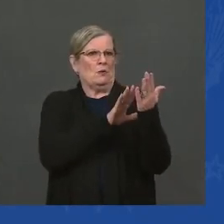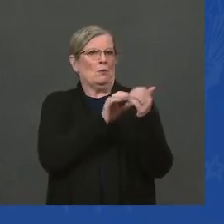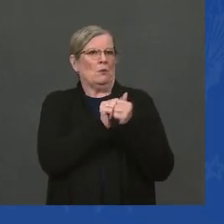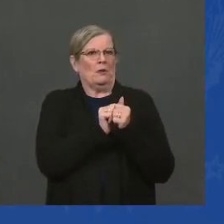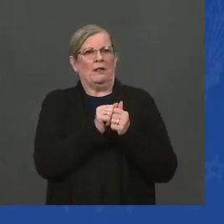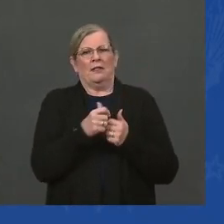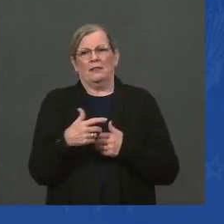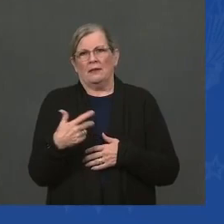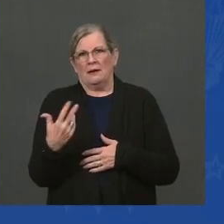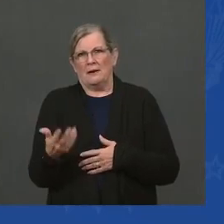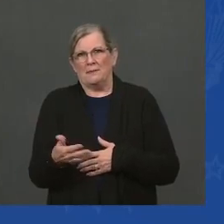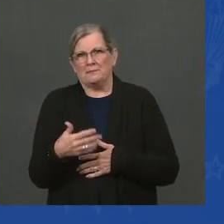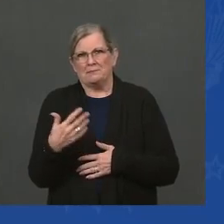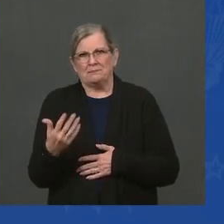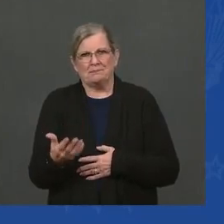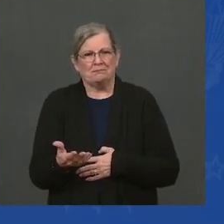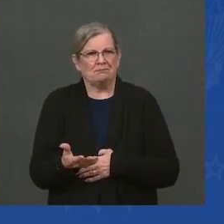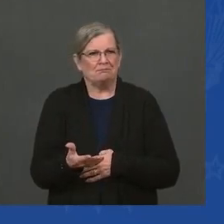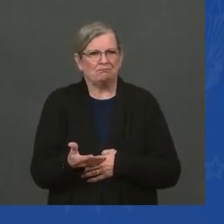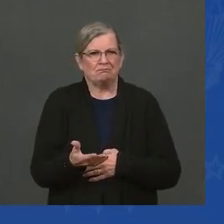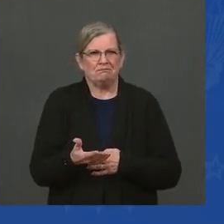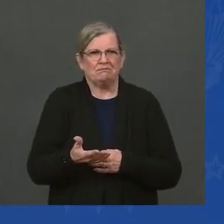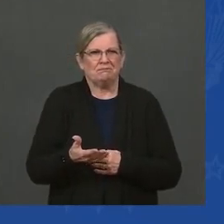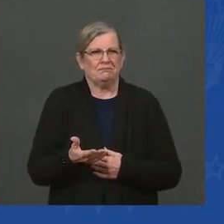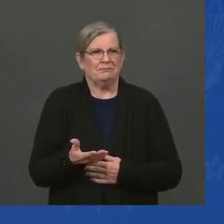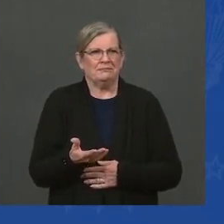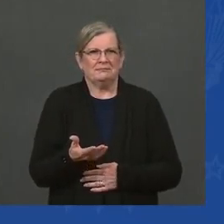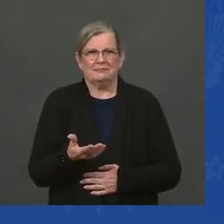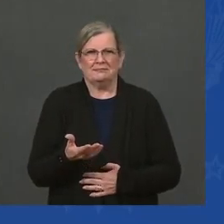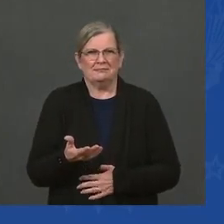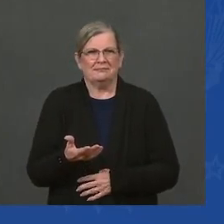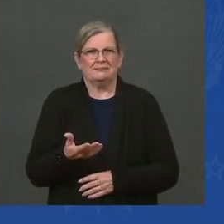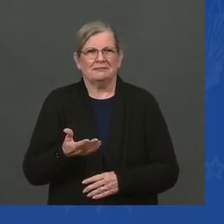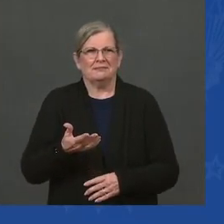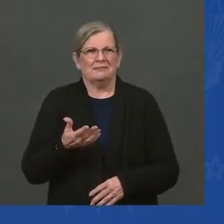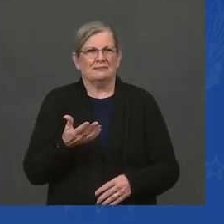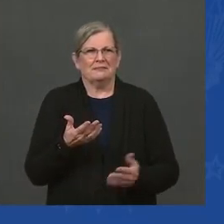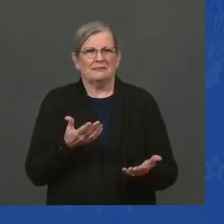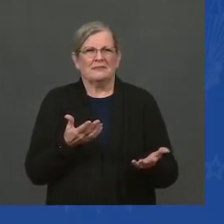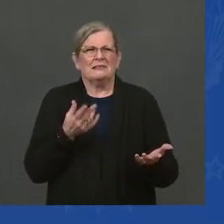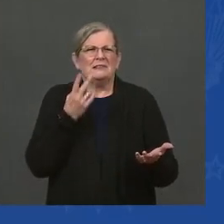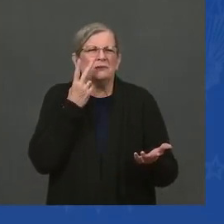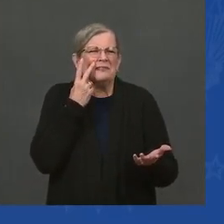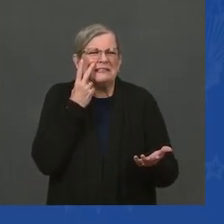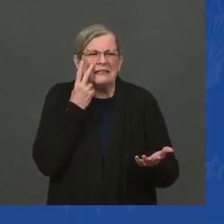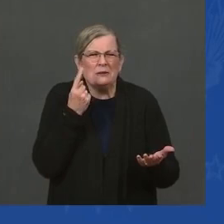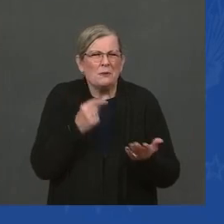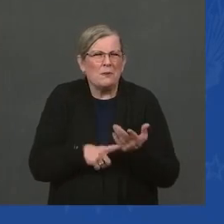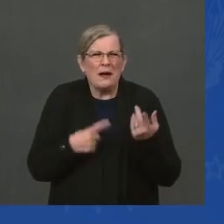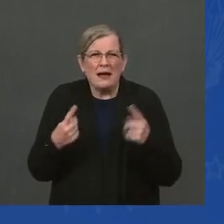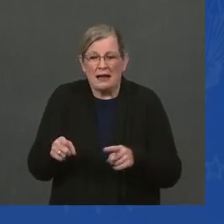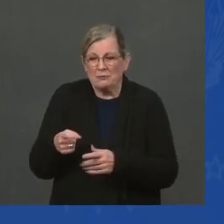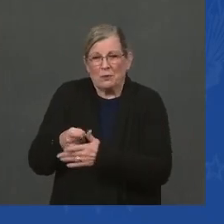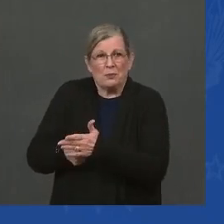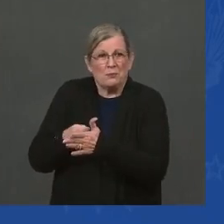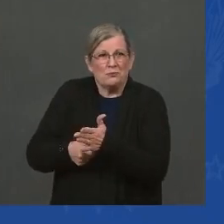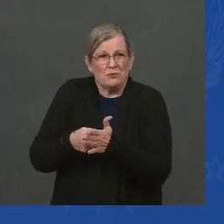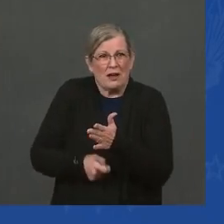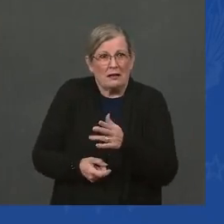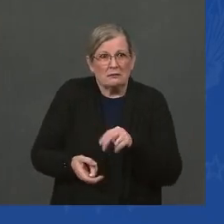the operation and the gouging that occurs in some of the pricing of beef and chicken and other things is